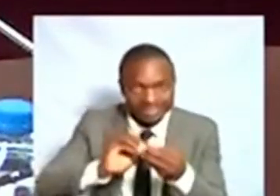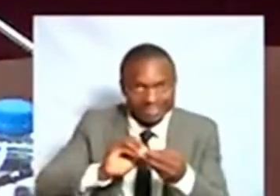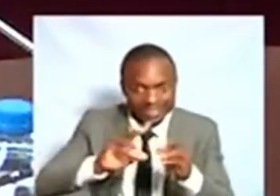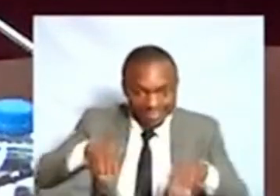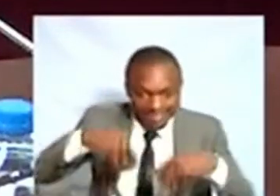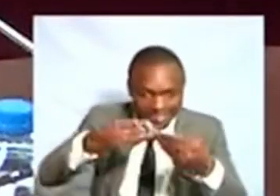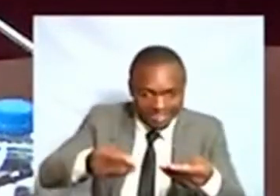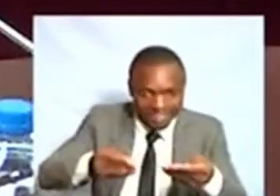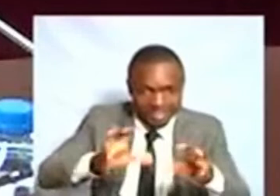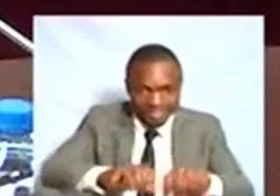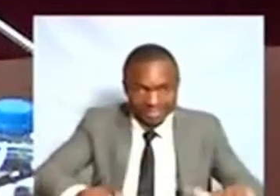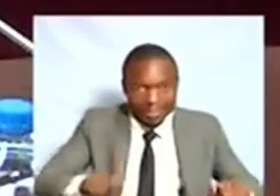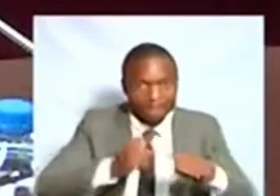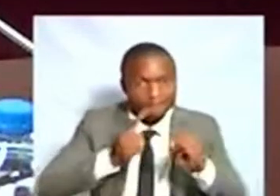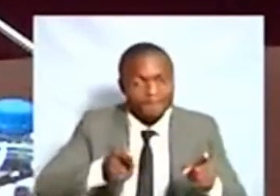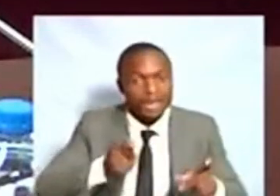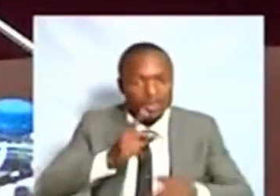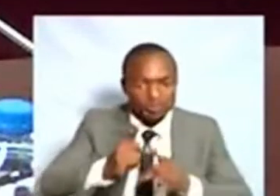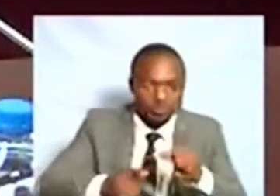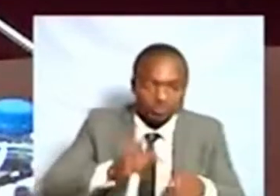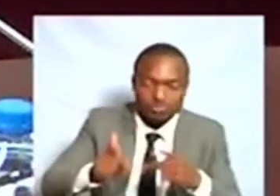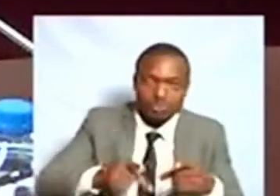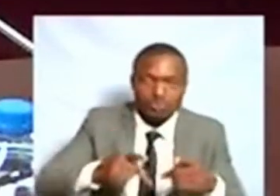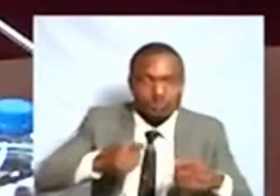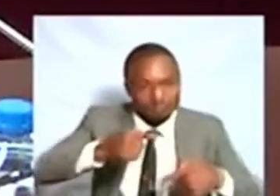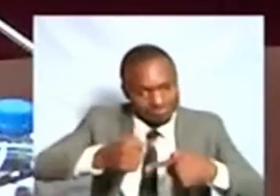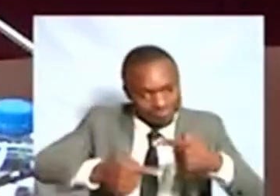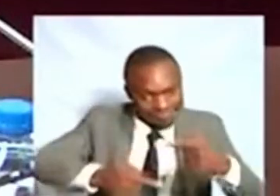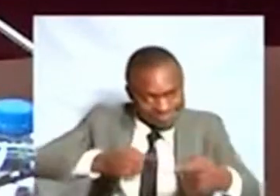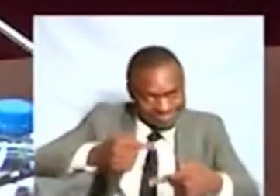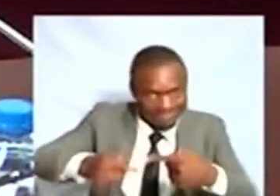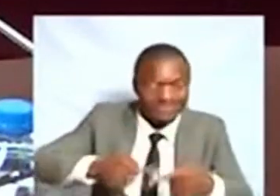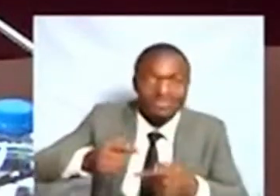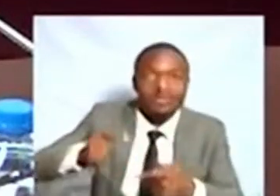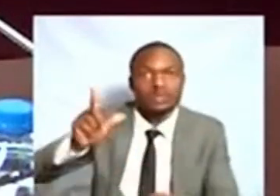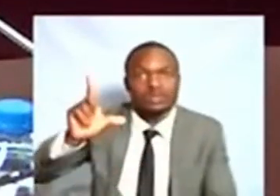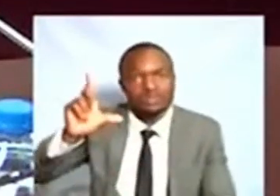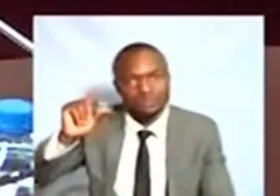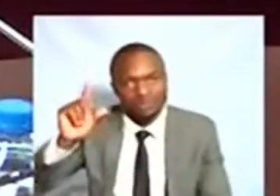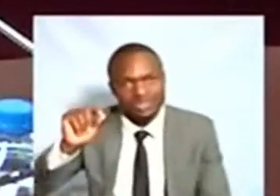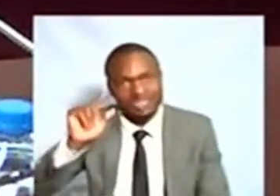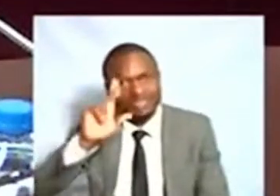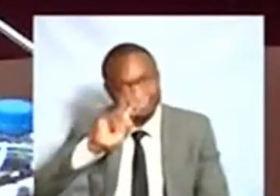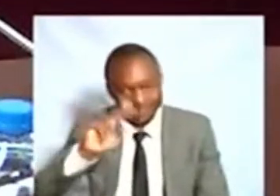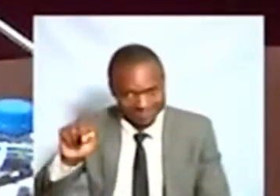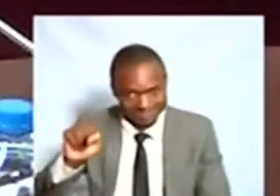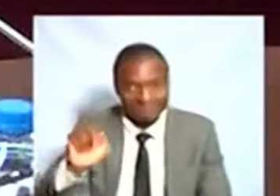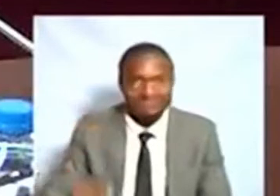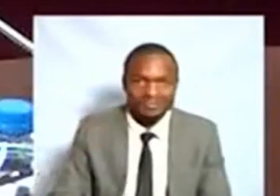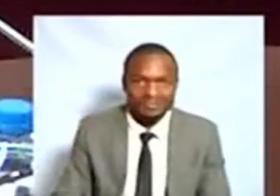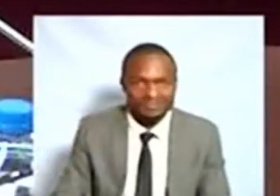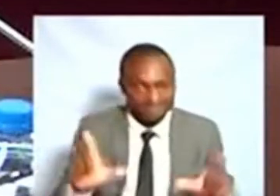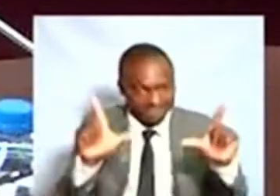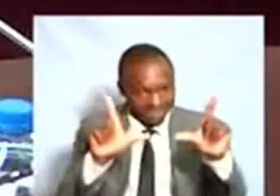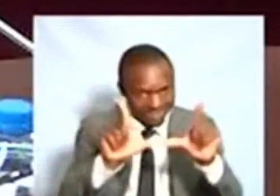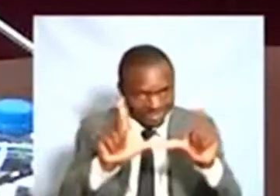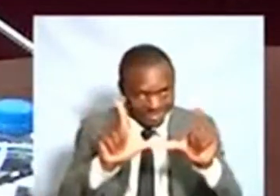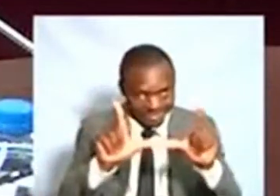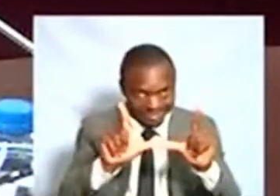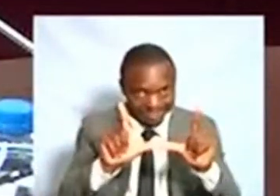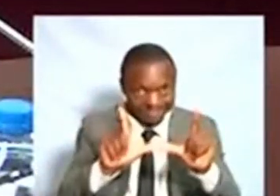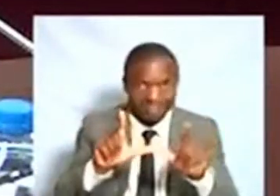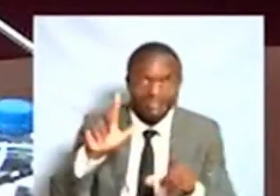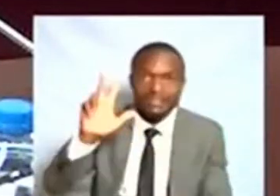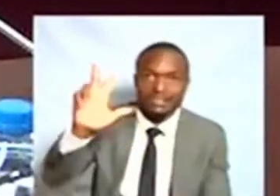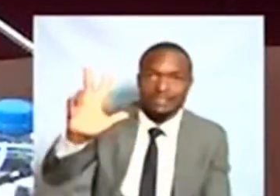plots, but the process was still ongoing as at 2022. Licenses,